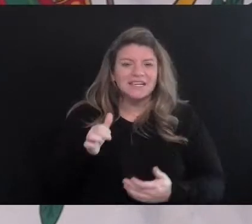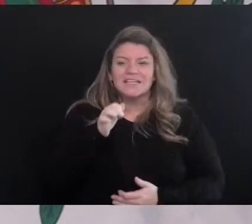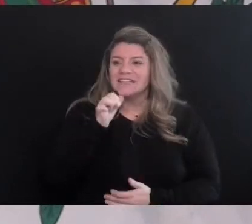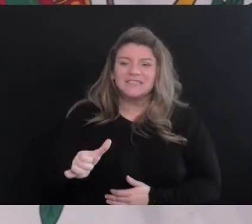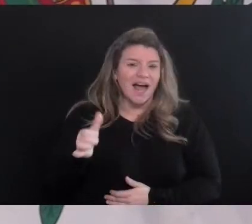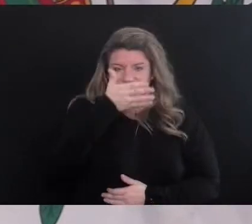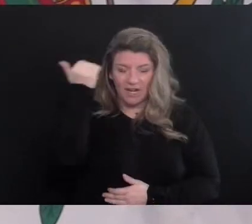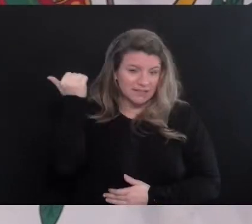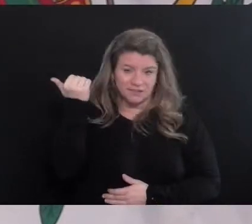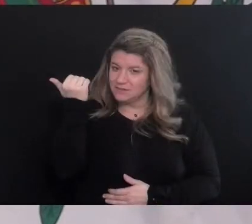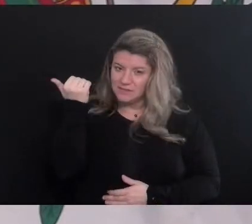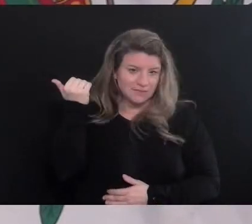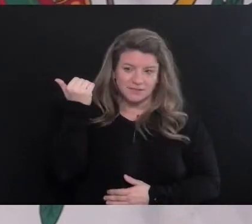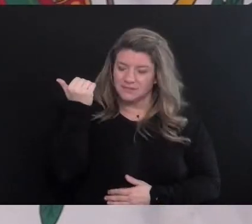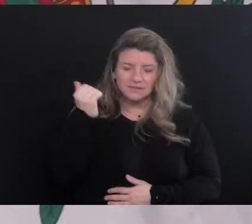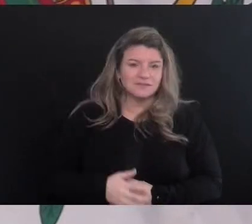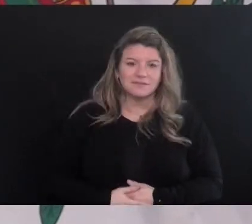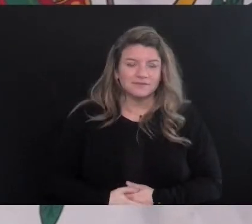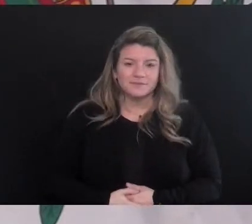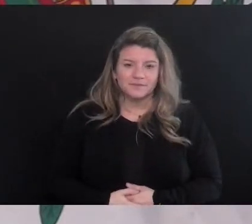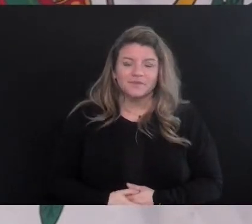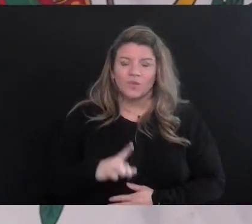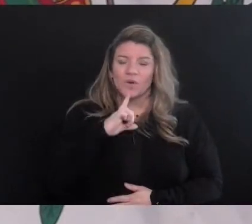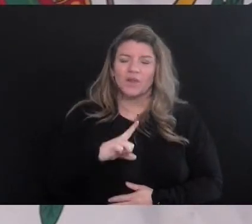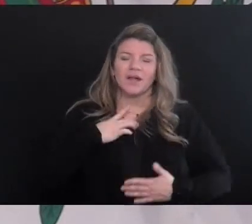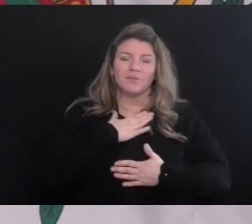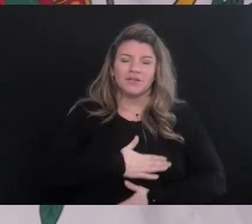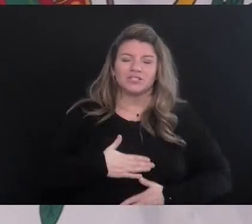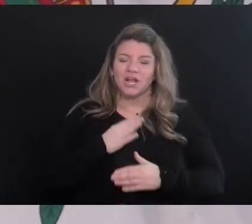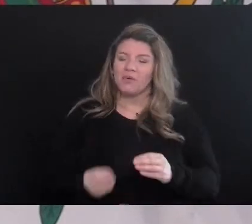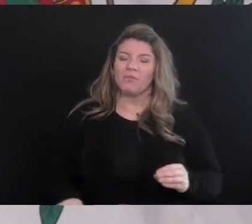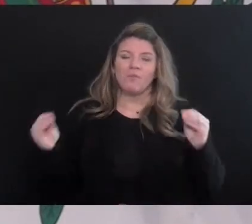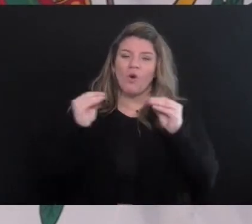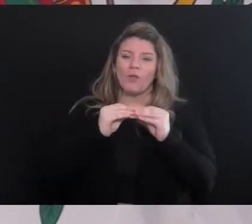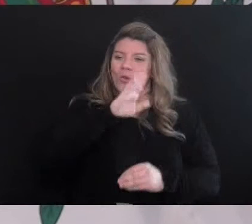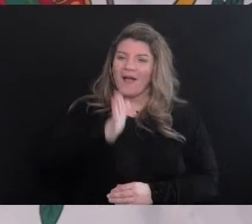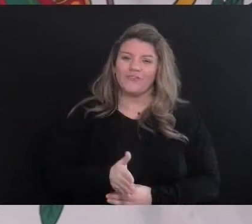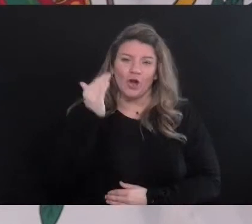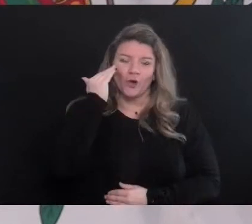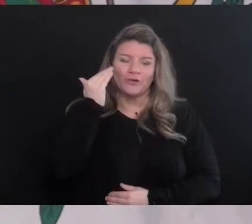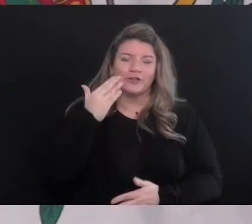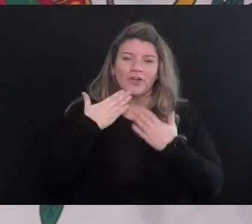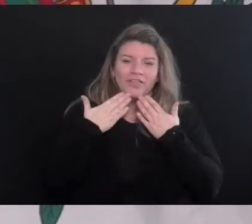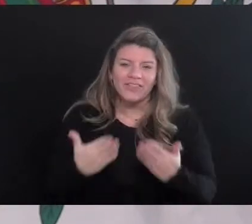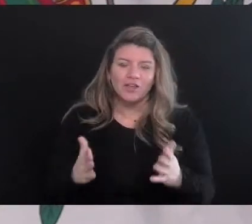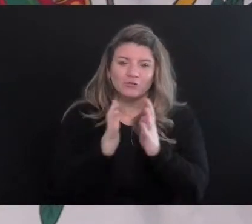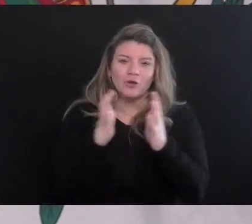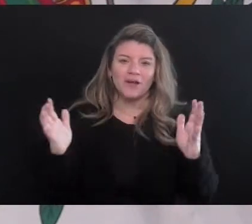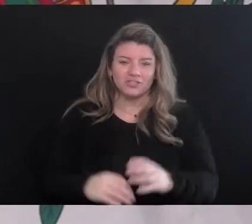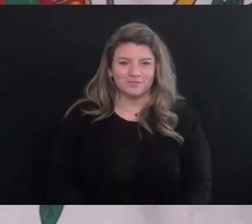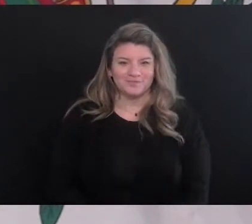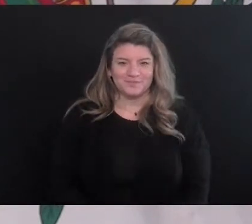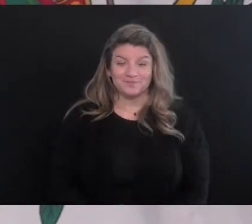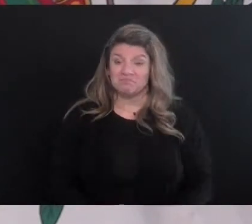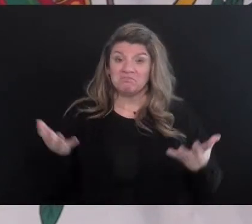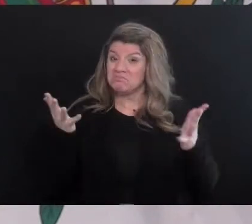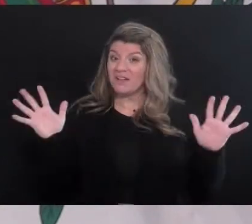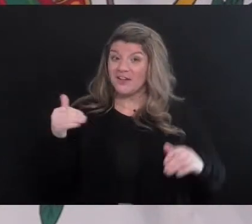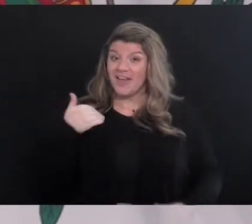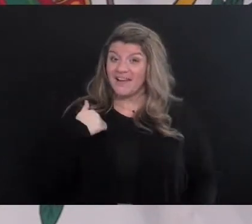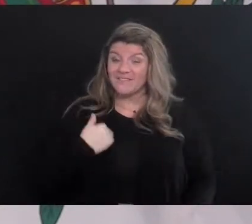absolutely forgotten, and we appreciate you more than I can possibly tell you. So thank you so much. That's all I